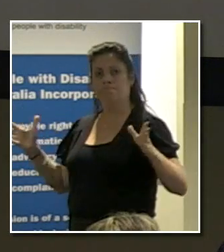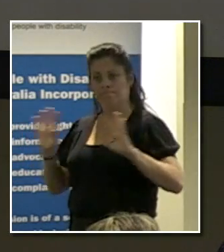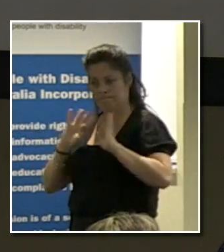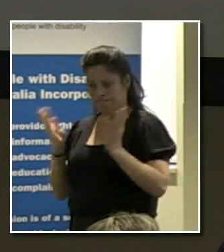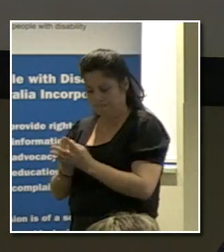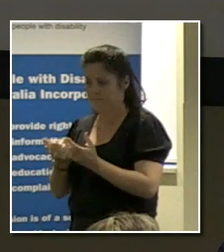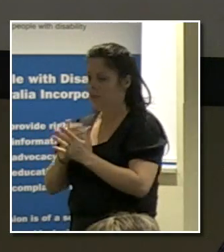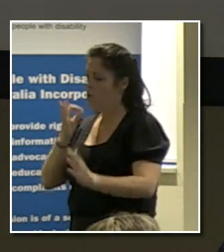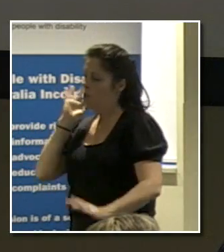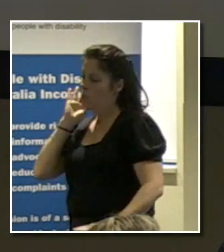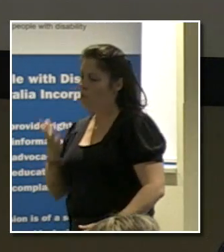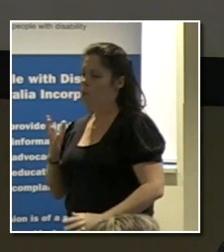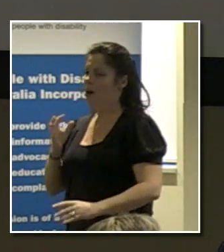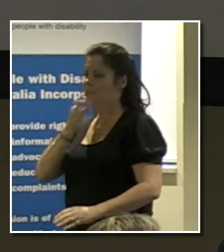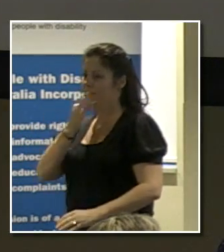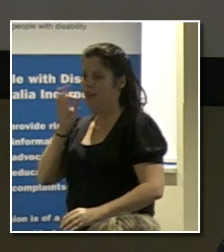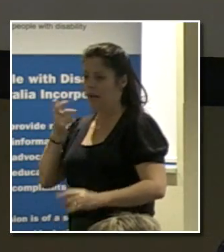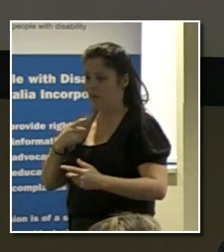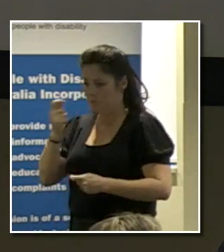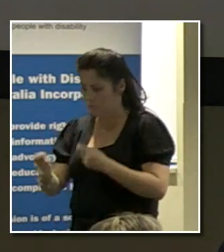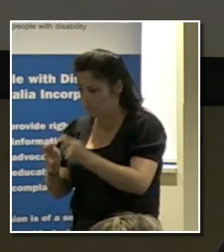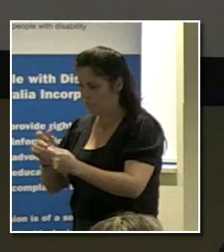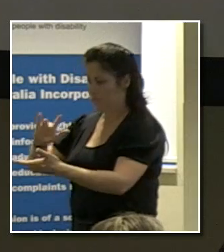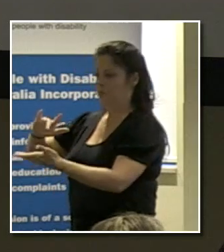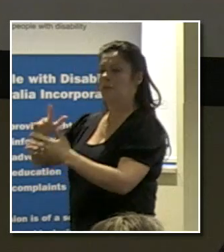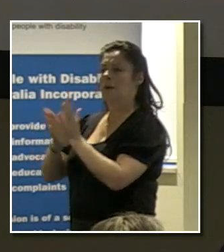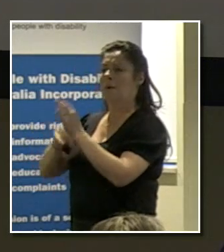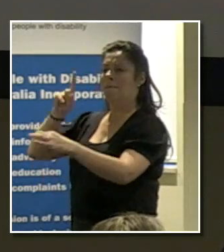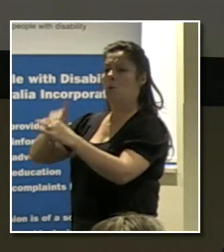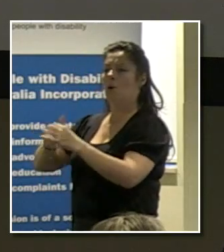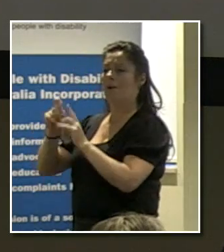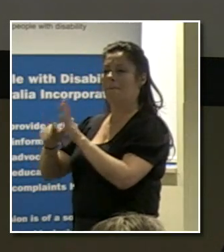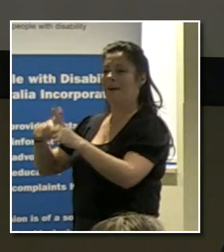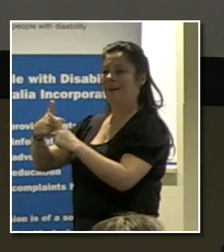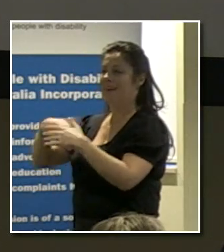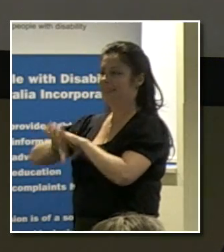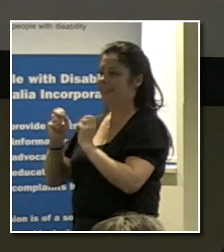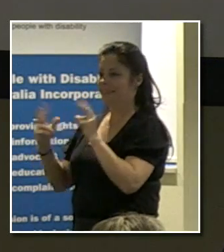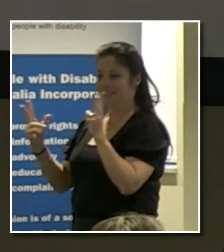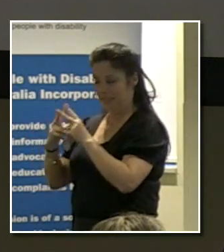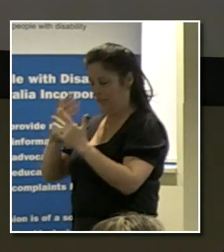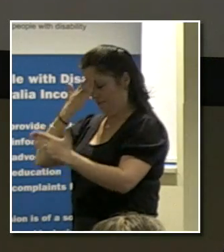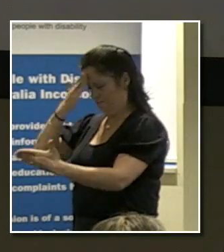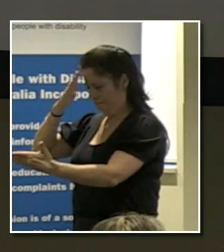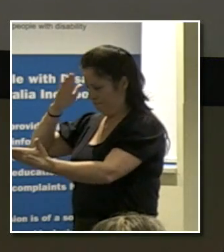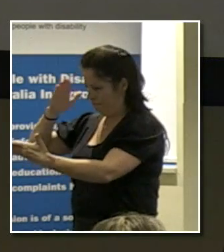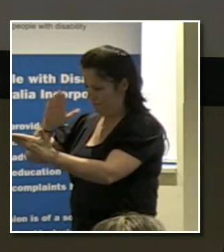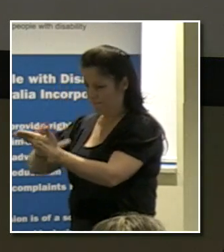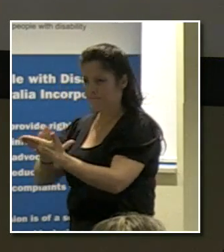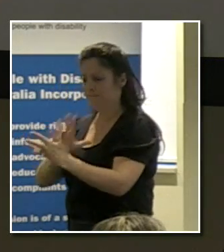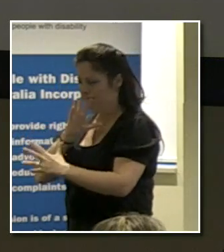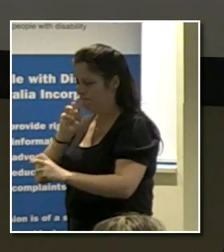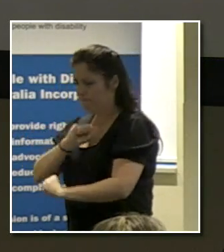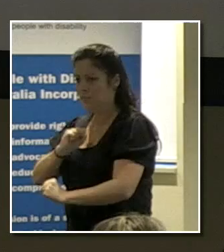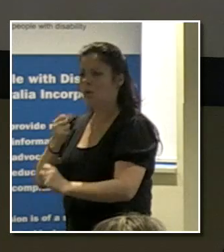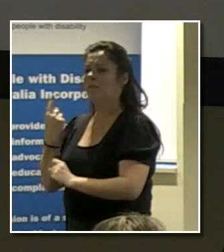lay white flowers at a central location in Sydney, in Macquarie Park, in a national moment of remembrance and mourning for